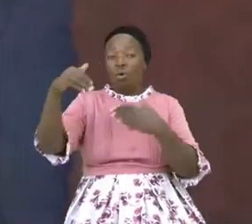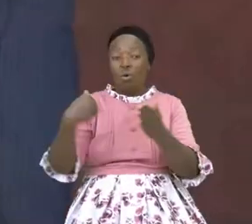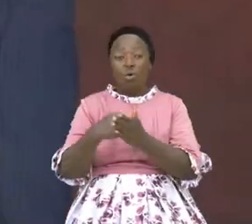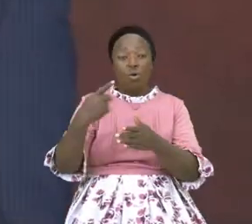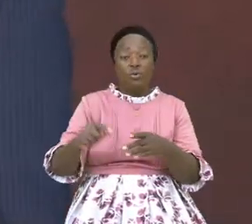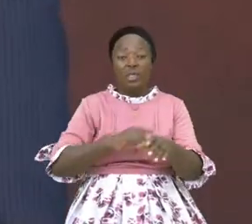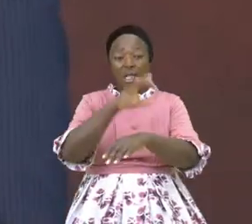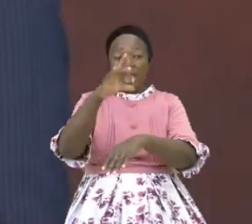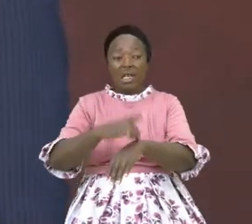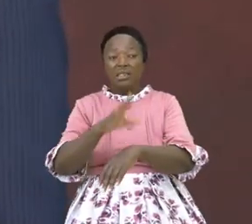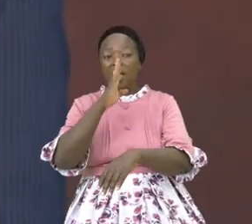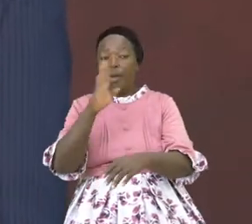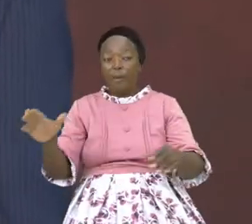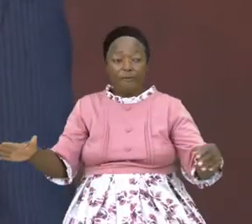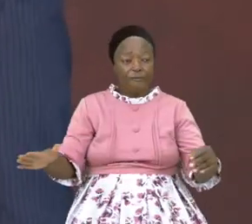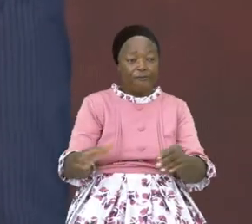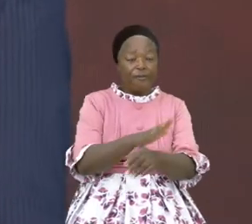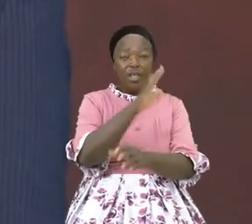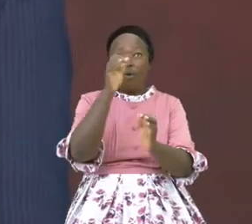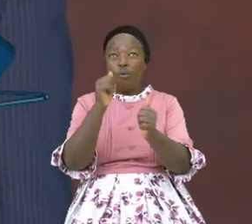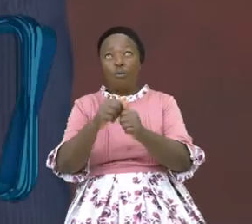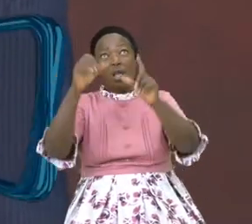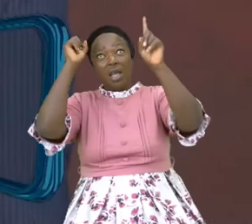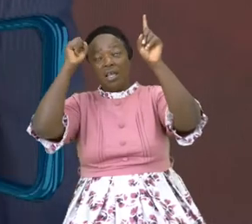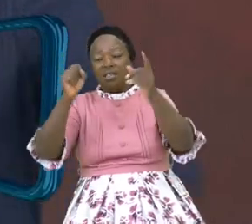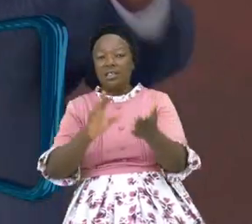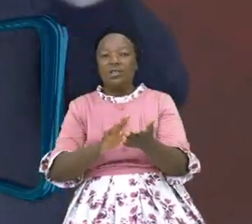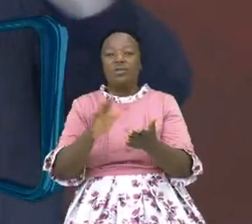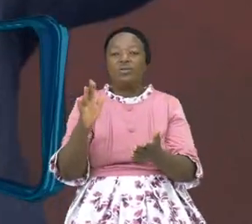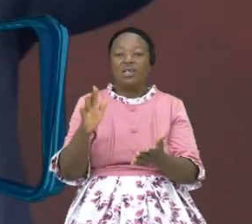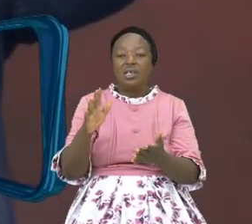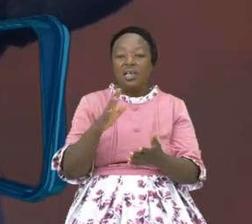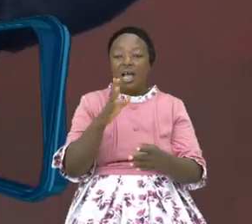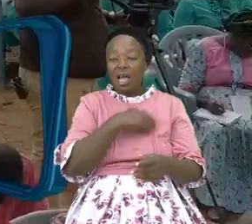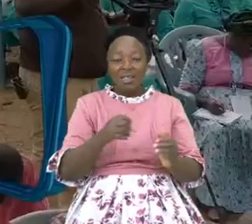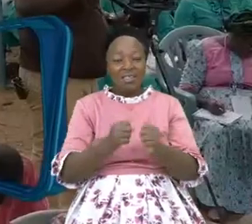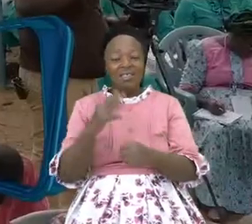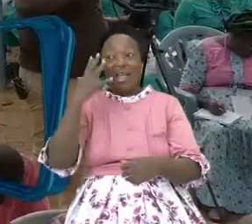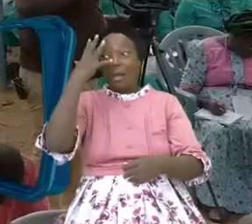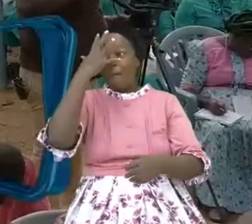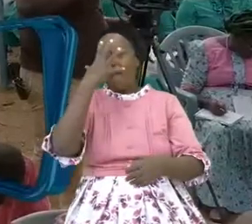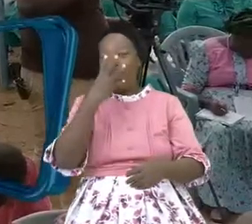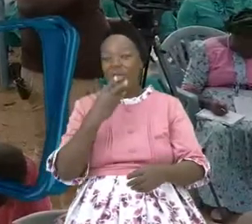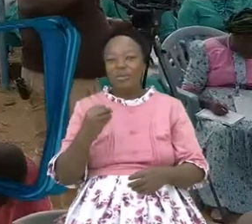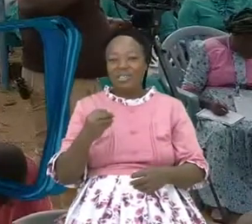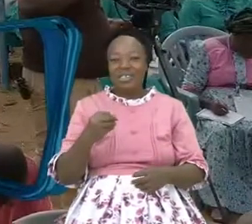earth be filled with his glory. Amen and